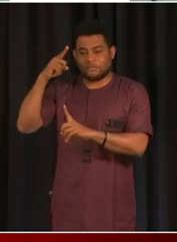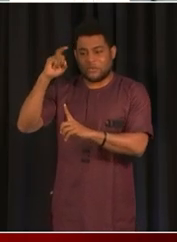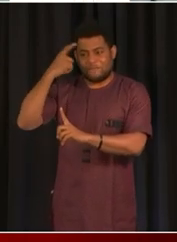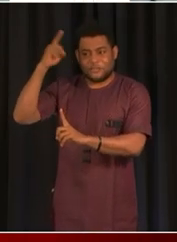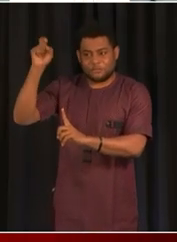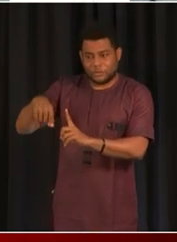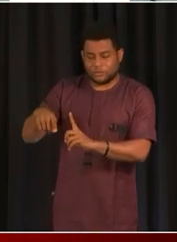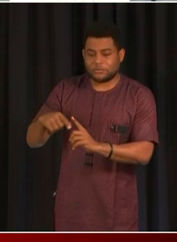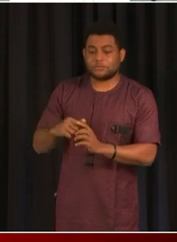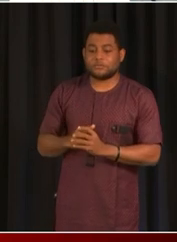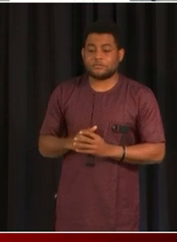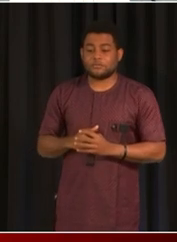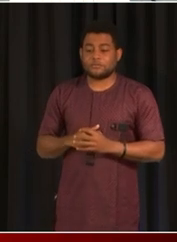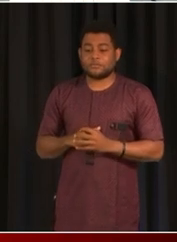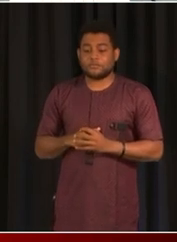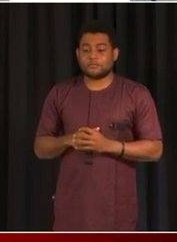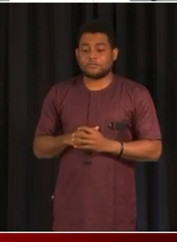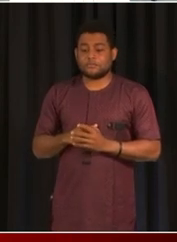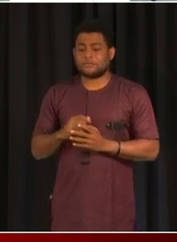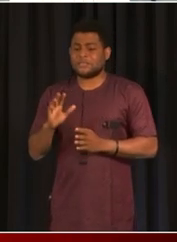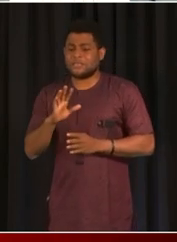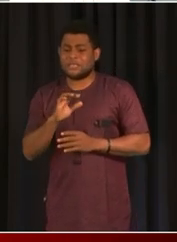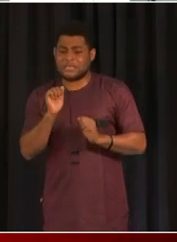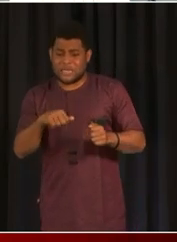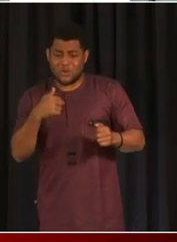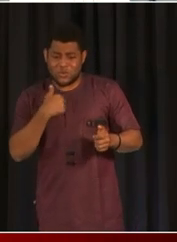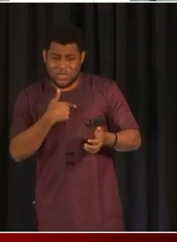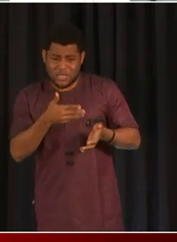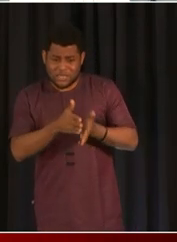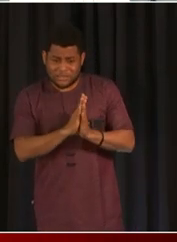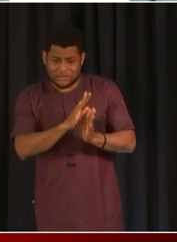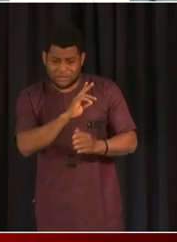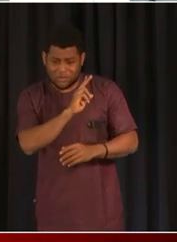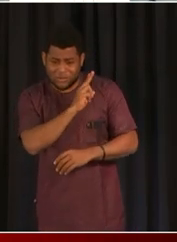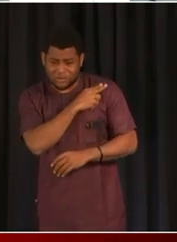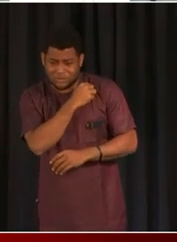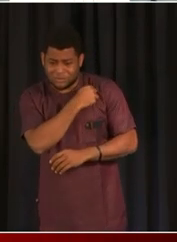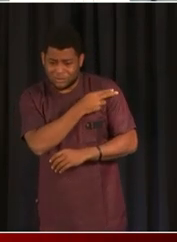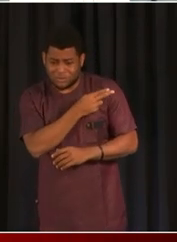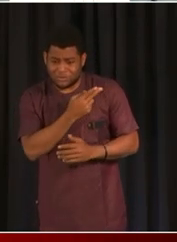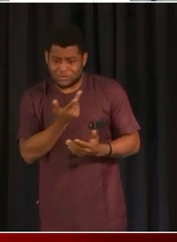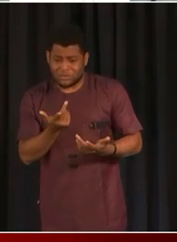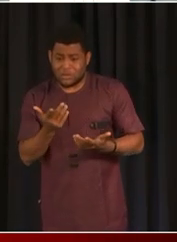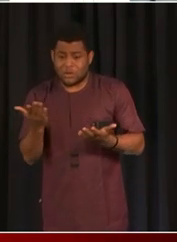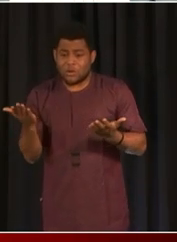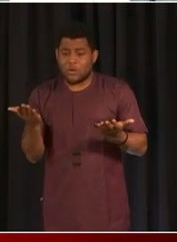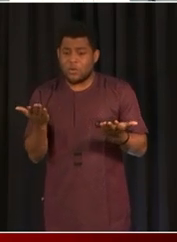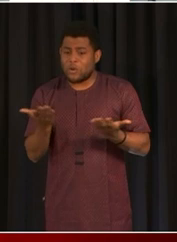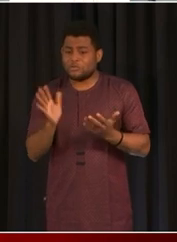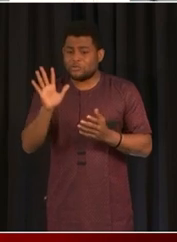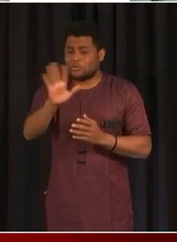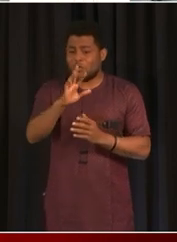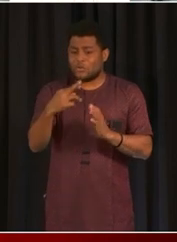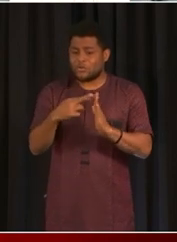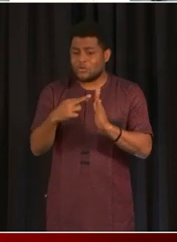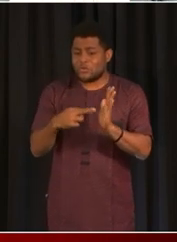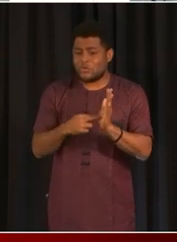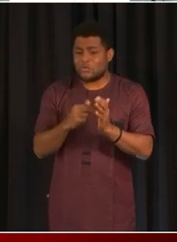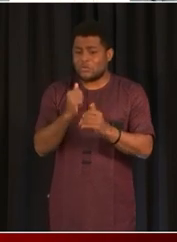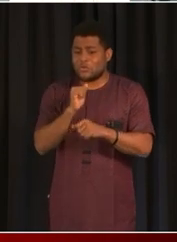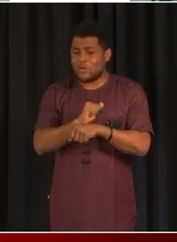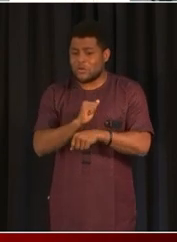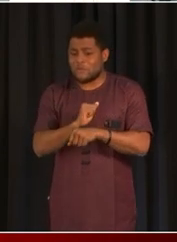So Yeah. could we ask the hospitals, I guess that's why you're here, what will be the protocol at hospitals for healthcare workers? Will